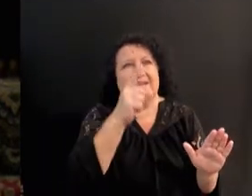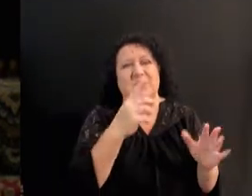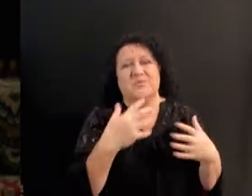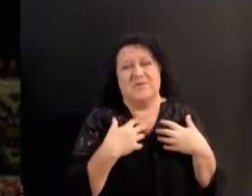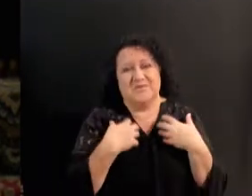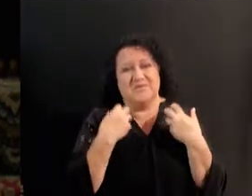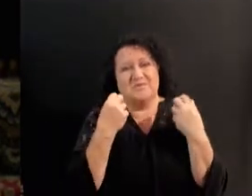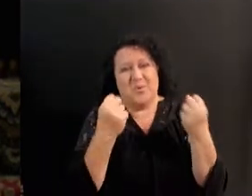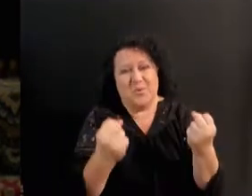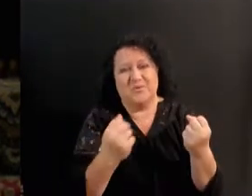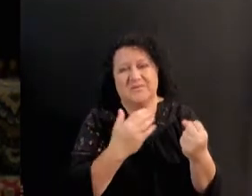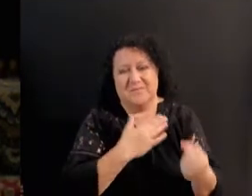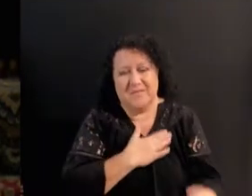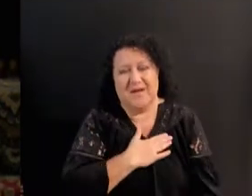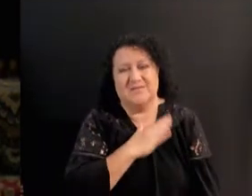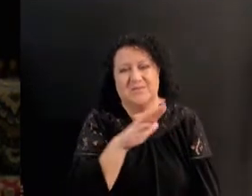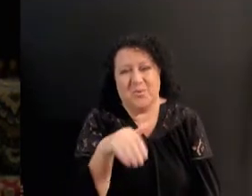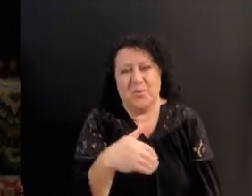my soul.